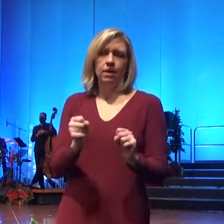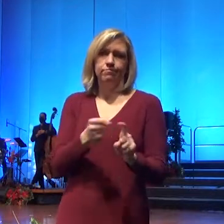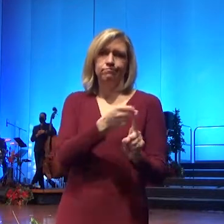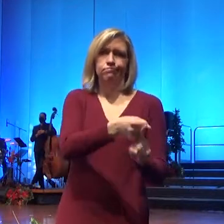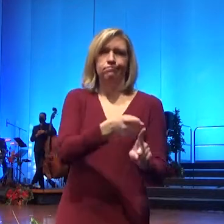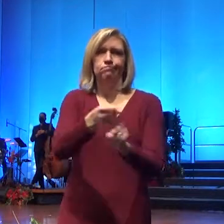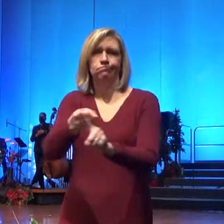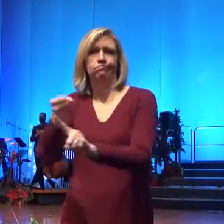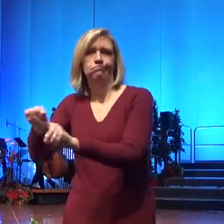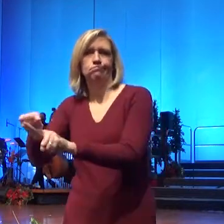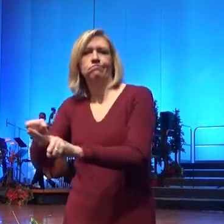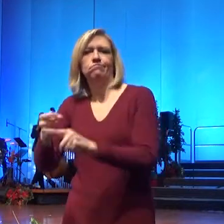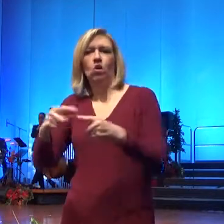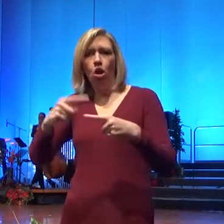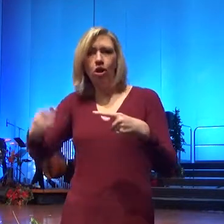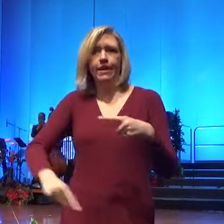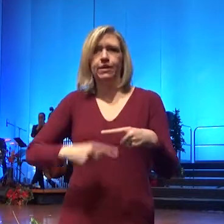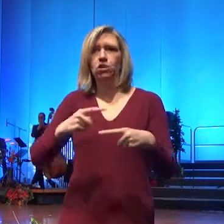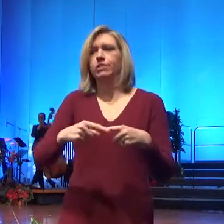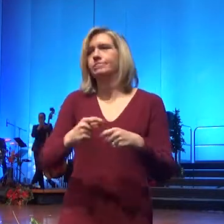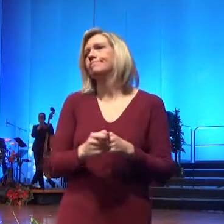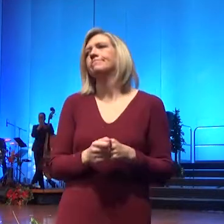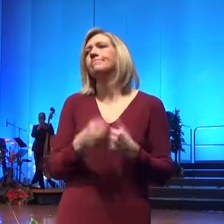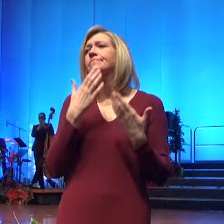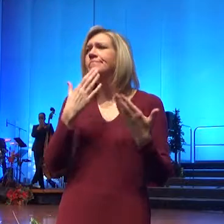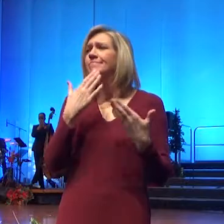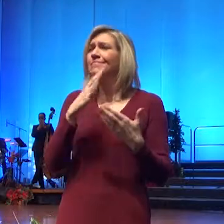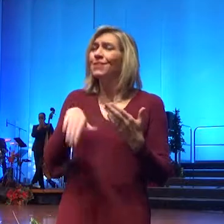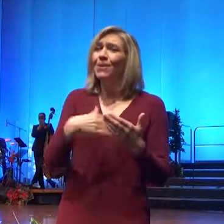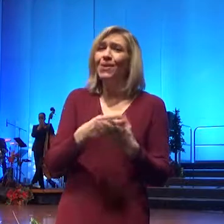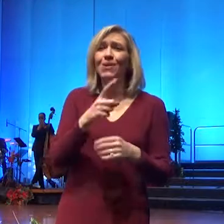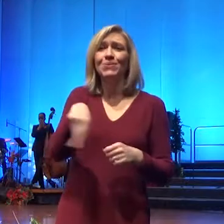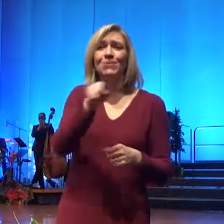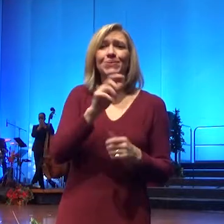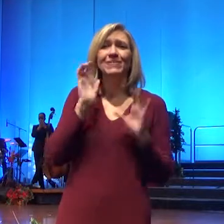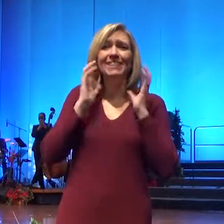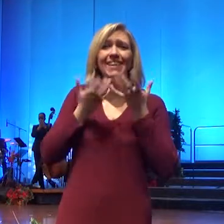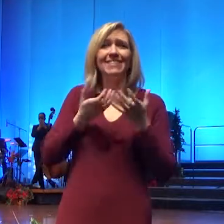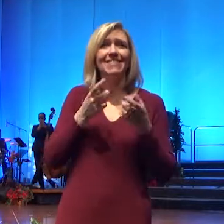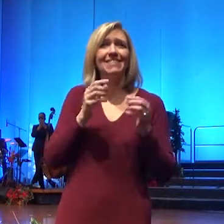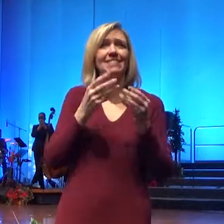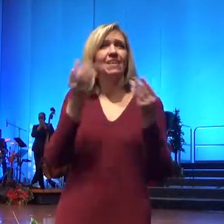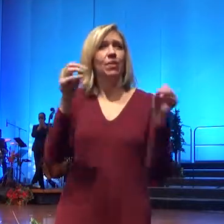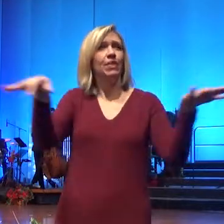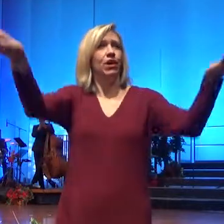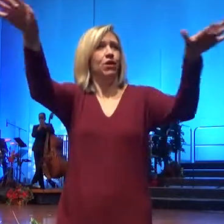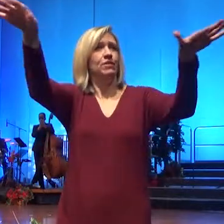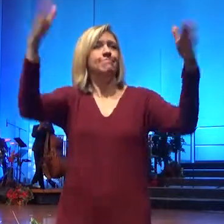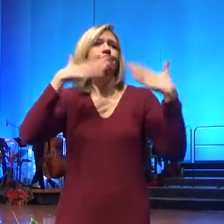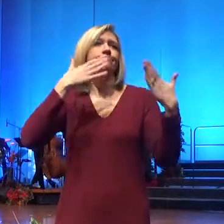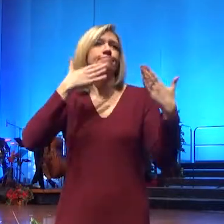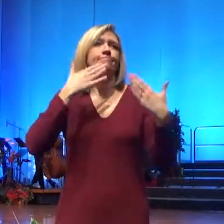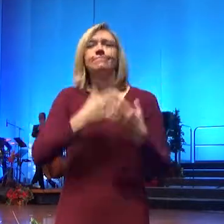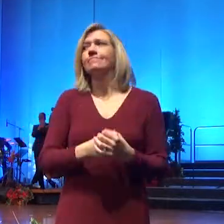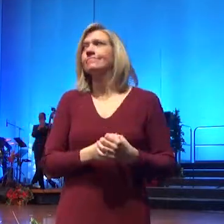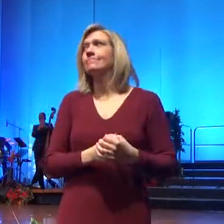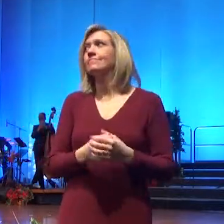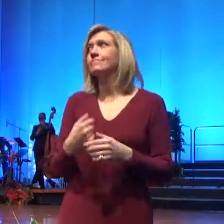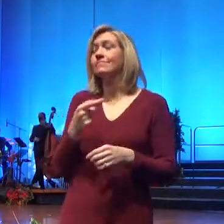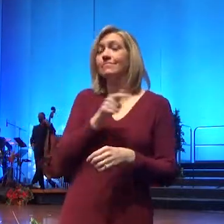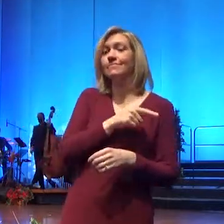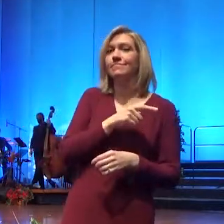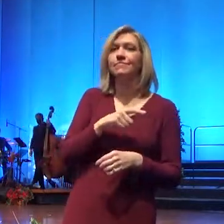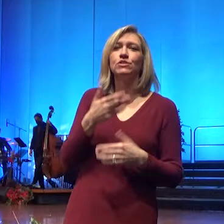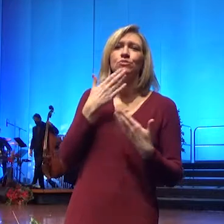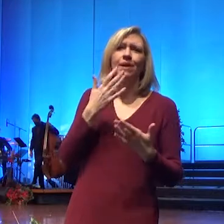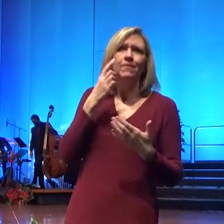in their lives all year. So thank you to all you Santa Clauses out there. Yeah, we're so grateful to